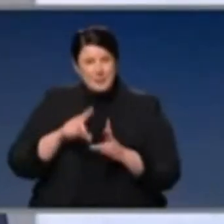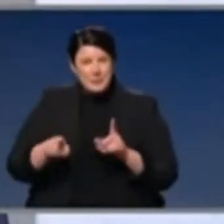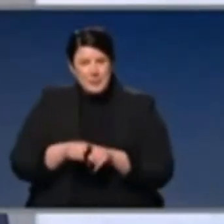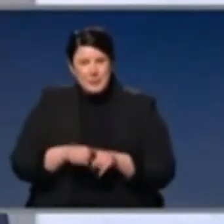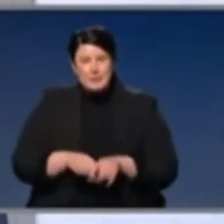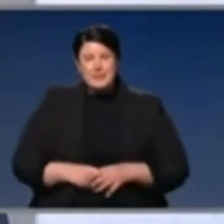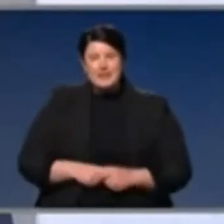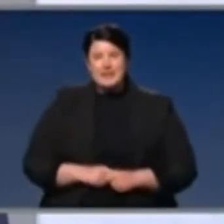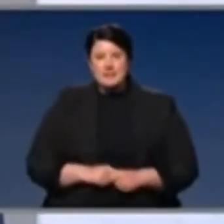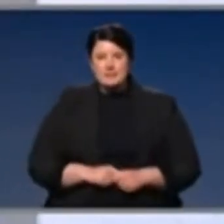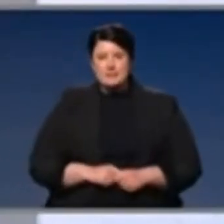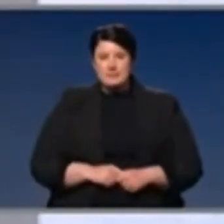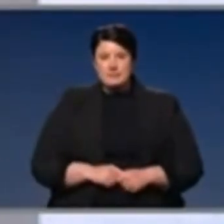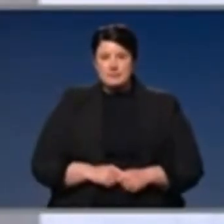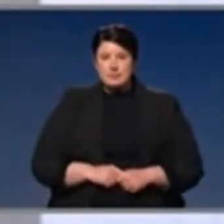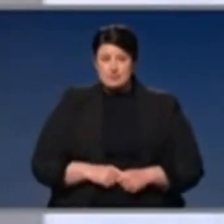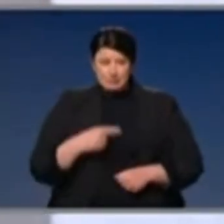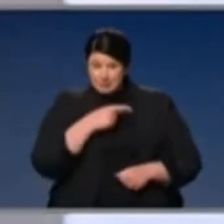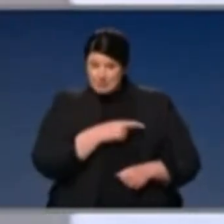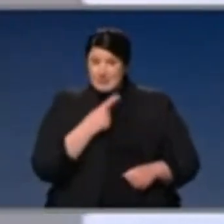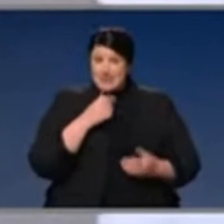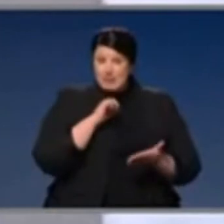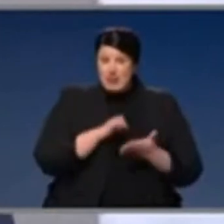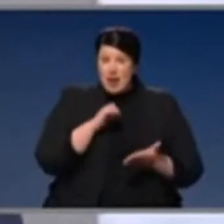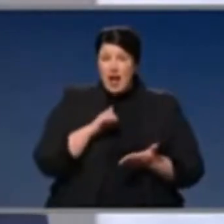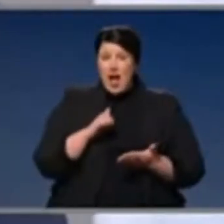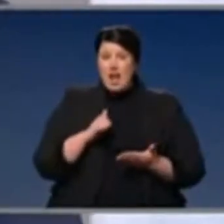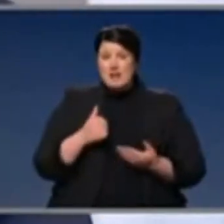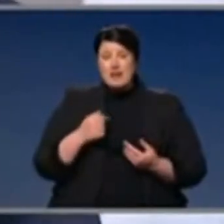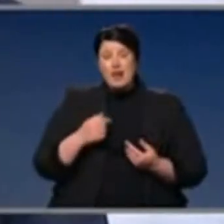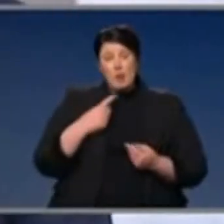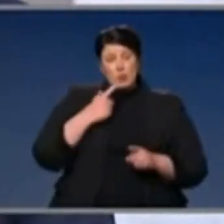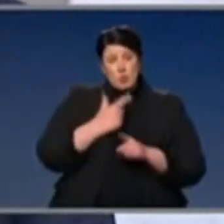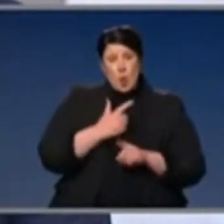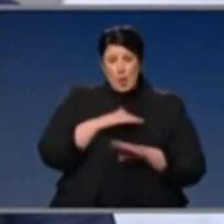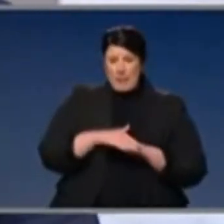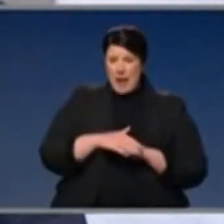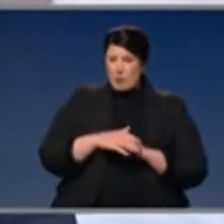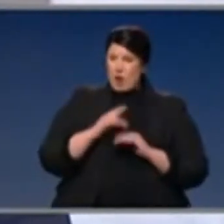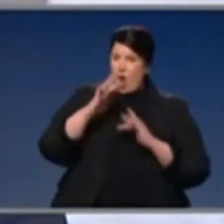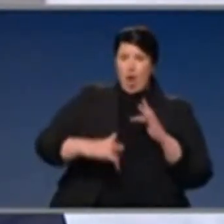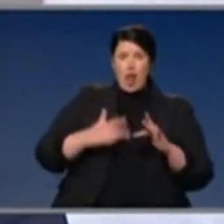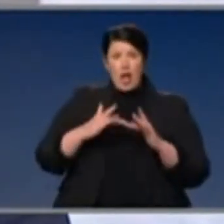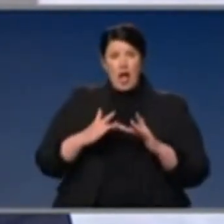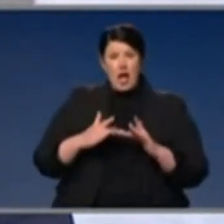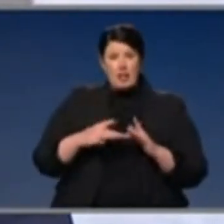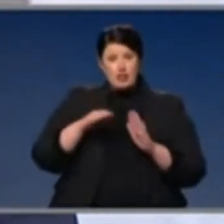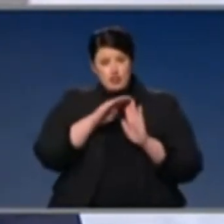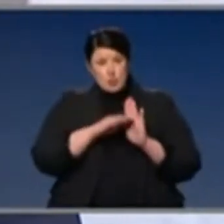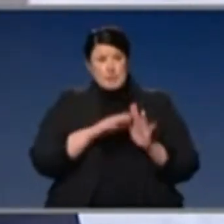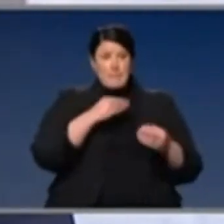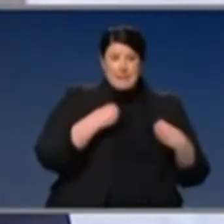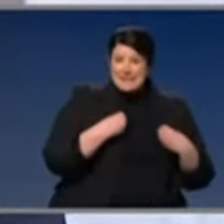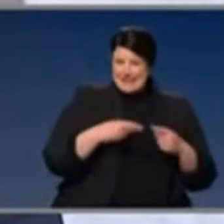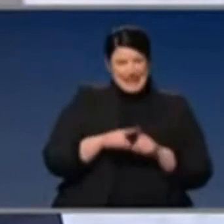point. When I often talk about the laws of the real world having to apply in the digital world, that applies to us too.